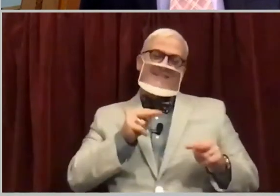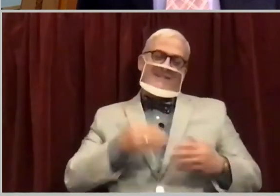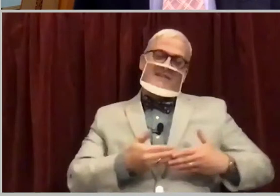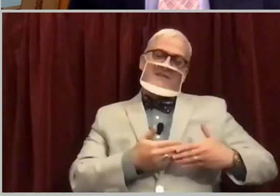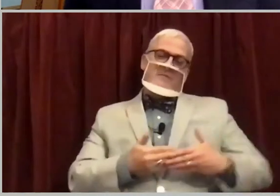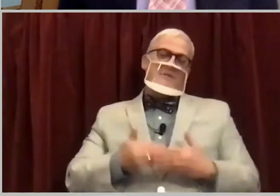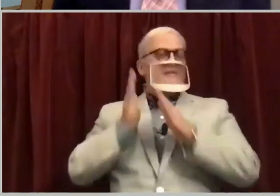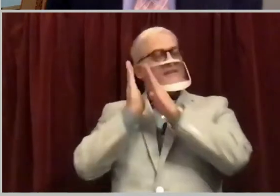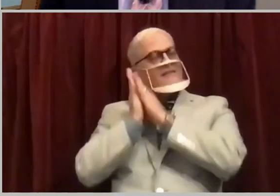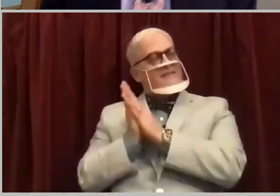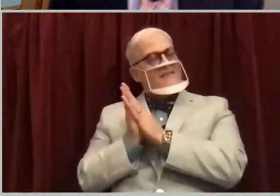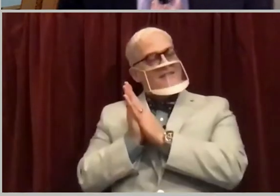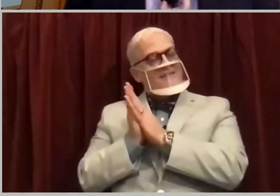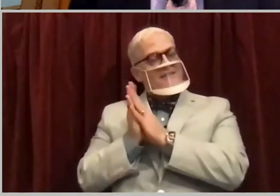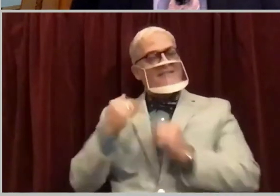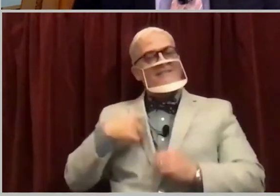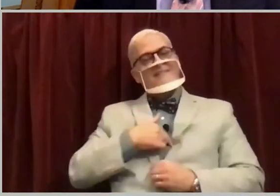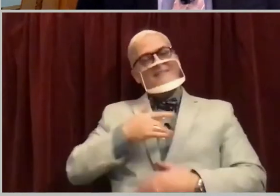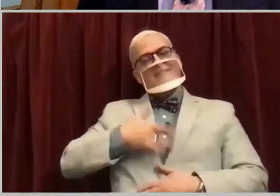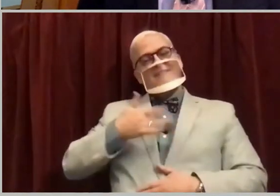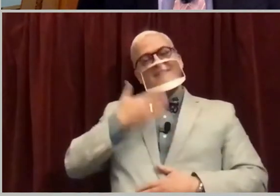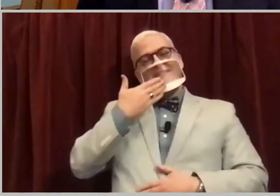and comforts the soul, right?